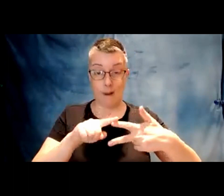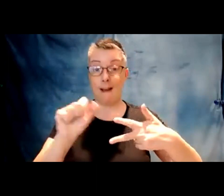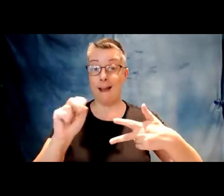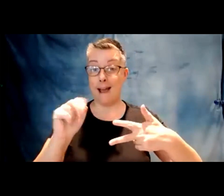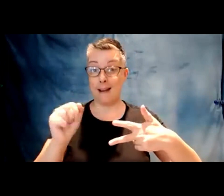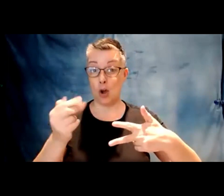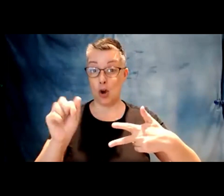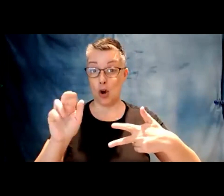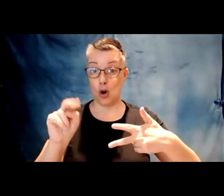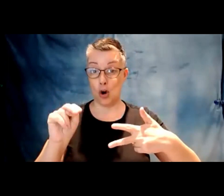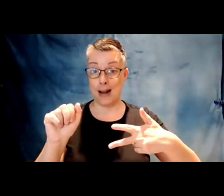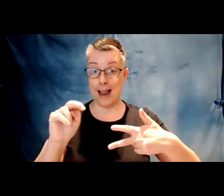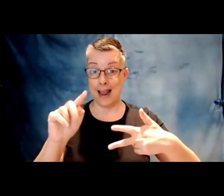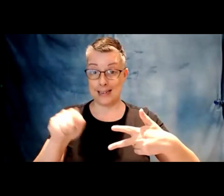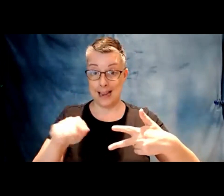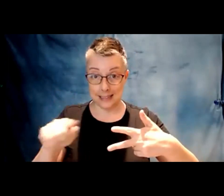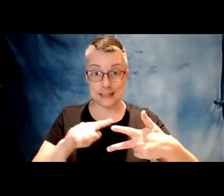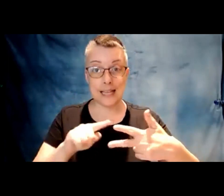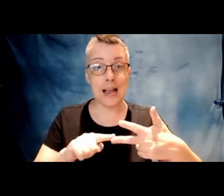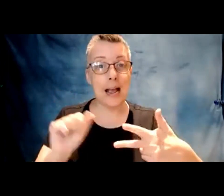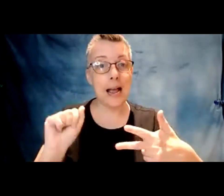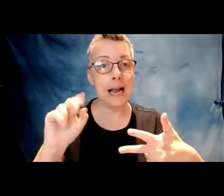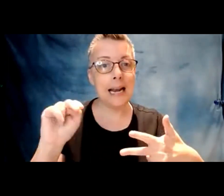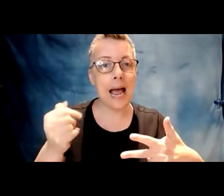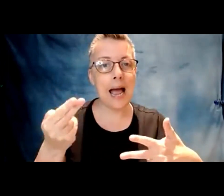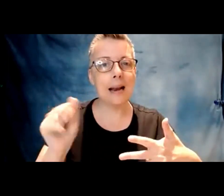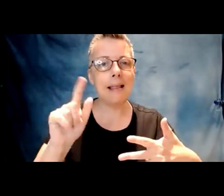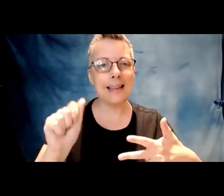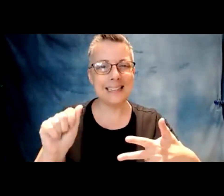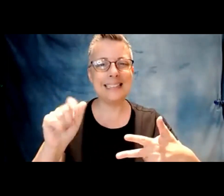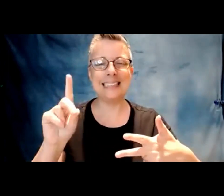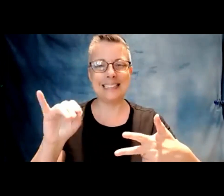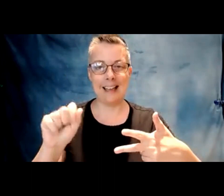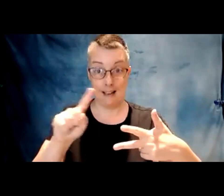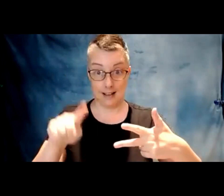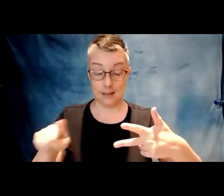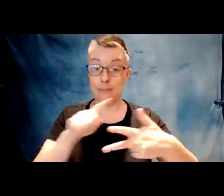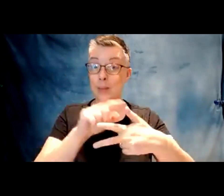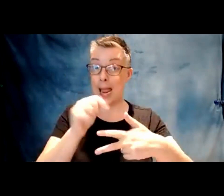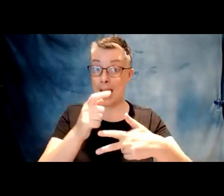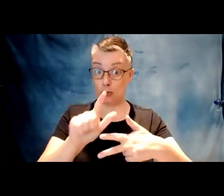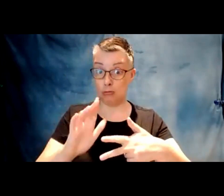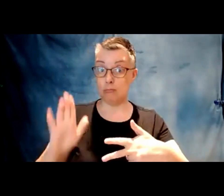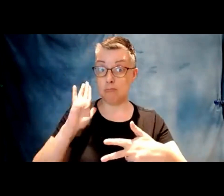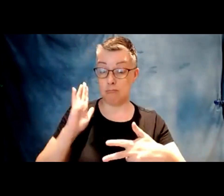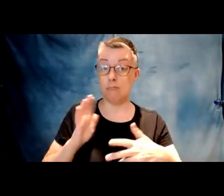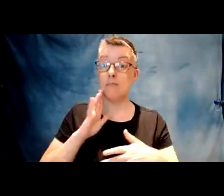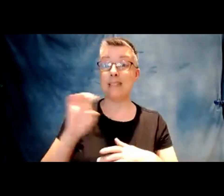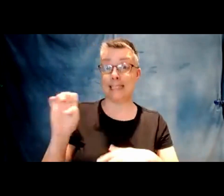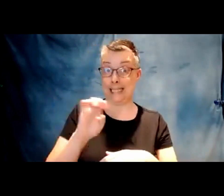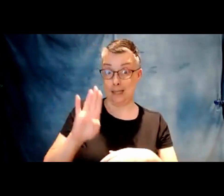Natalie Troncoso. Angel is a BPS alum of East Boston, a former Yale student,